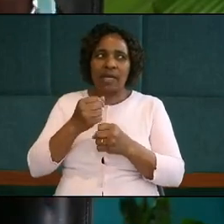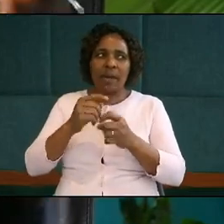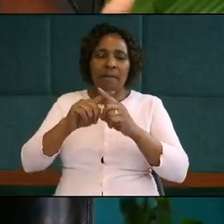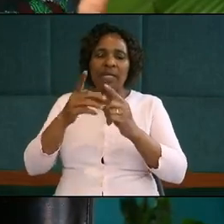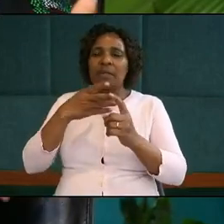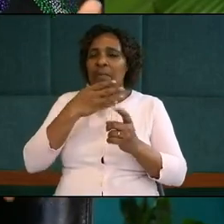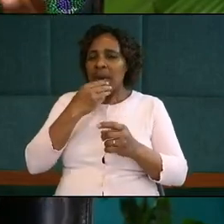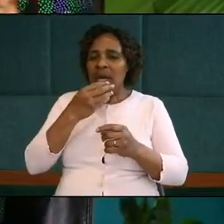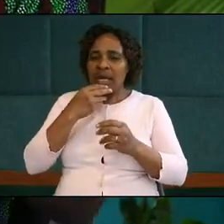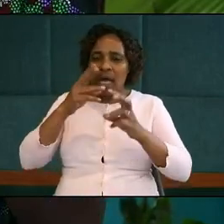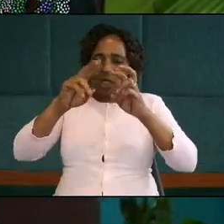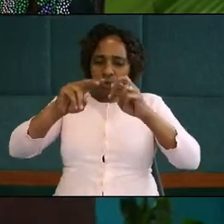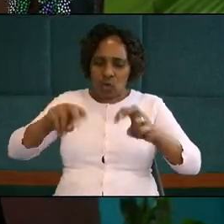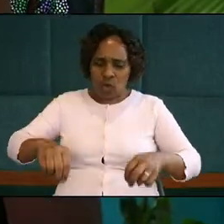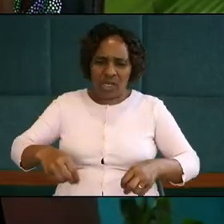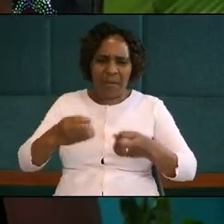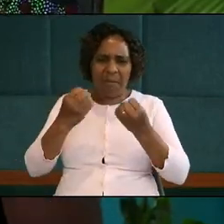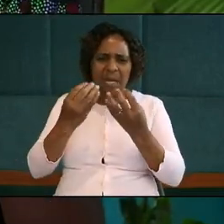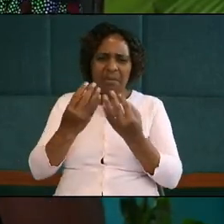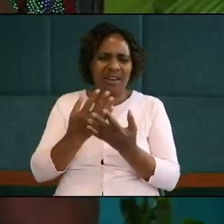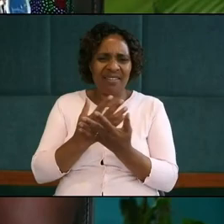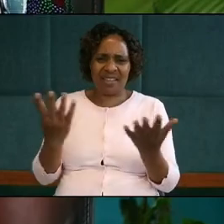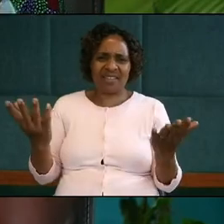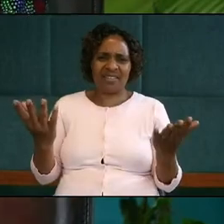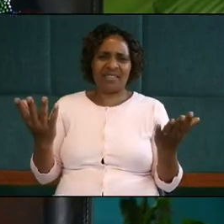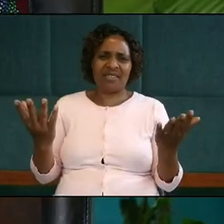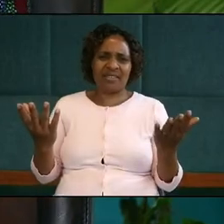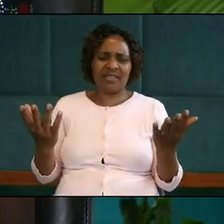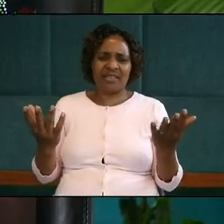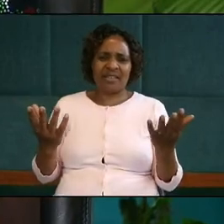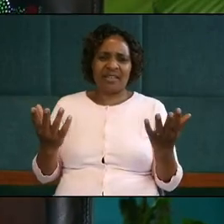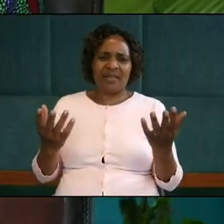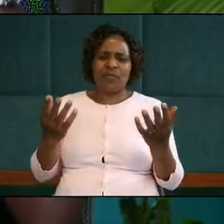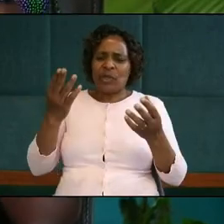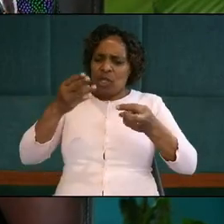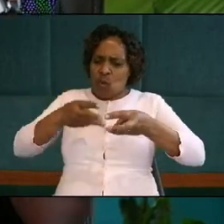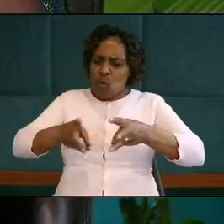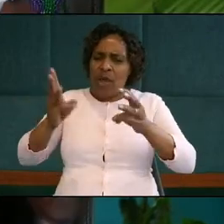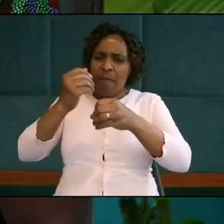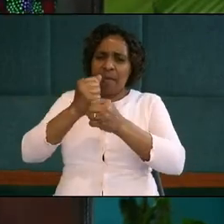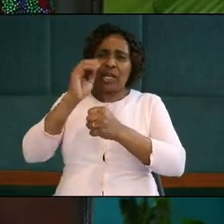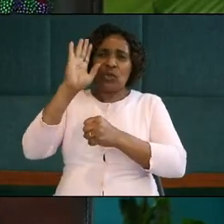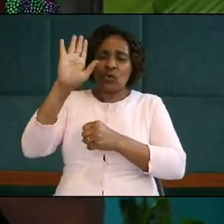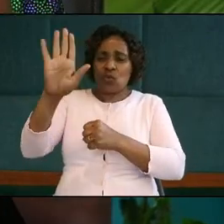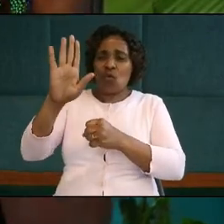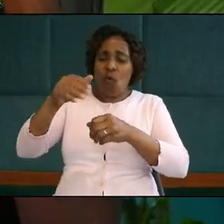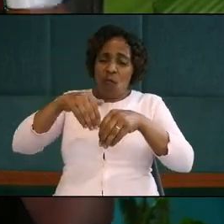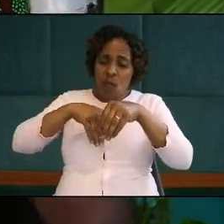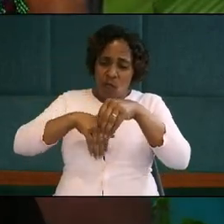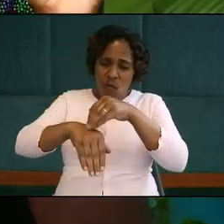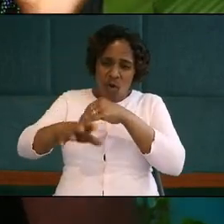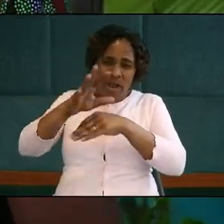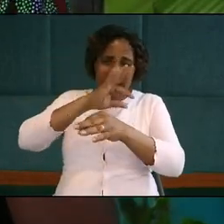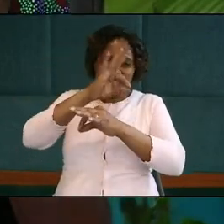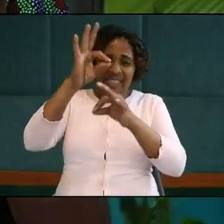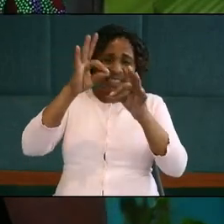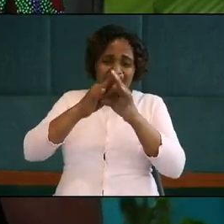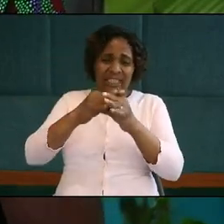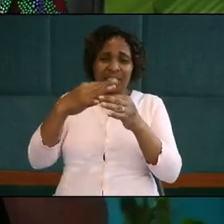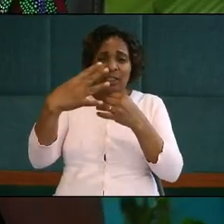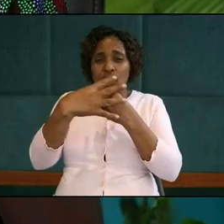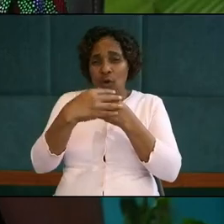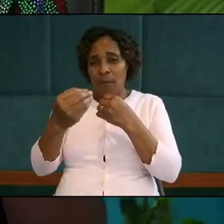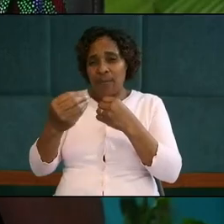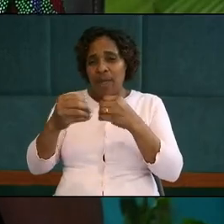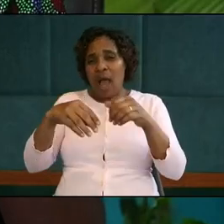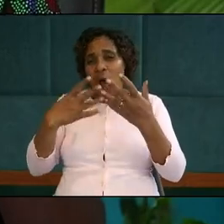man has sought many devices. In short, God has just said, you know what, the way I've made you, if you follow the exact blueprint of how I made you and